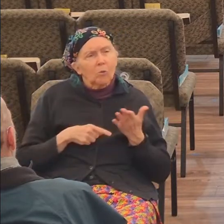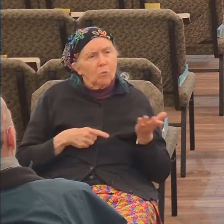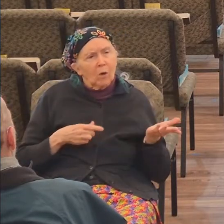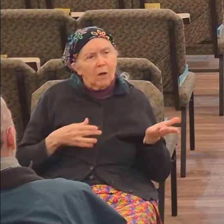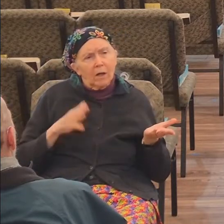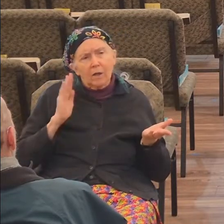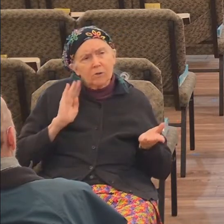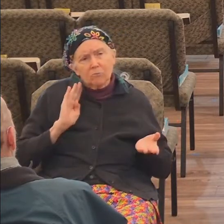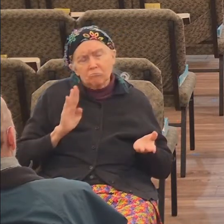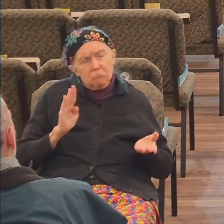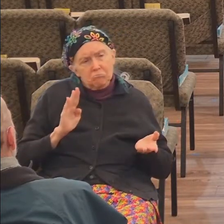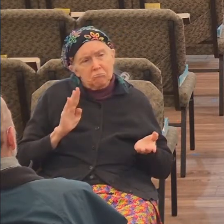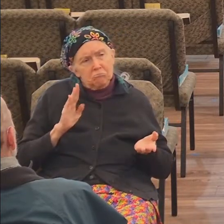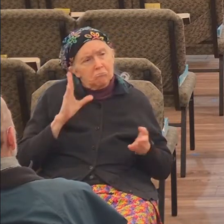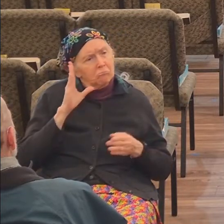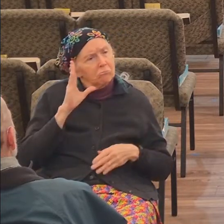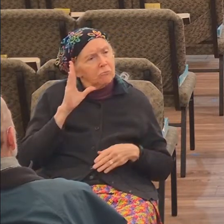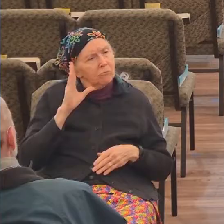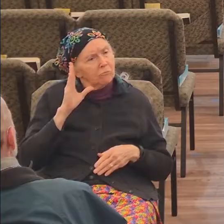What were they used to?